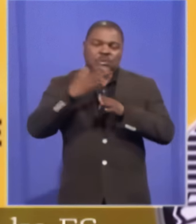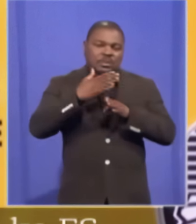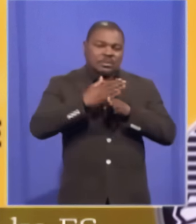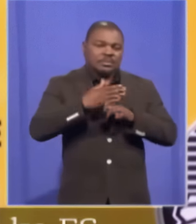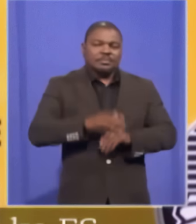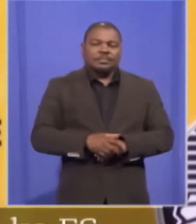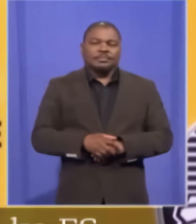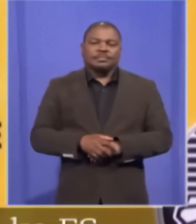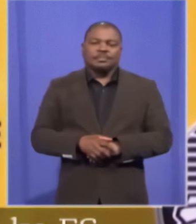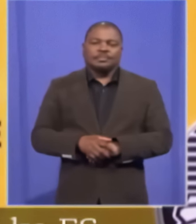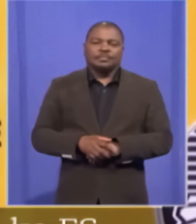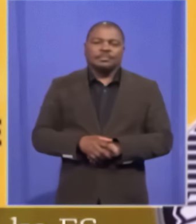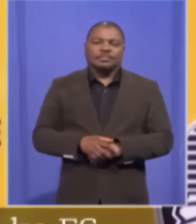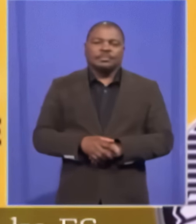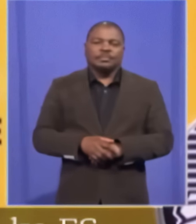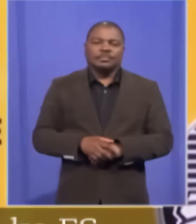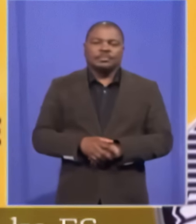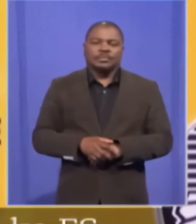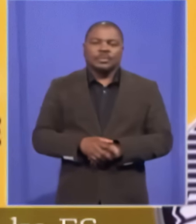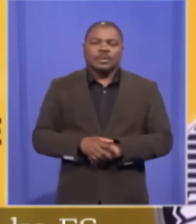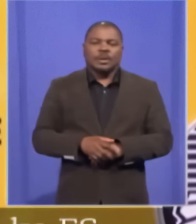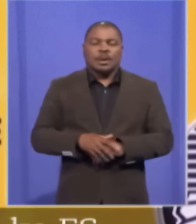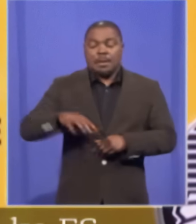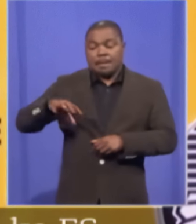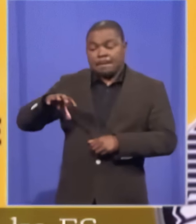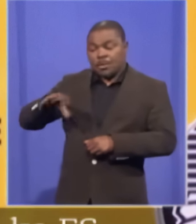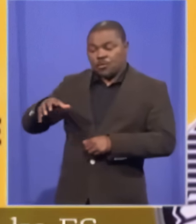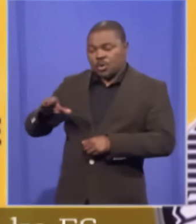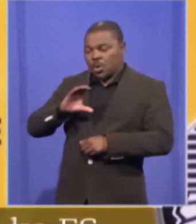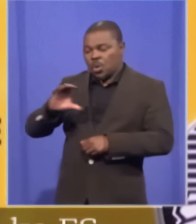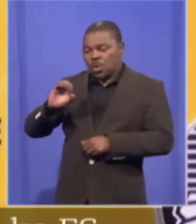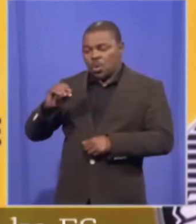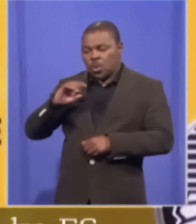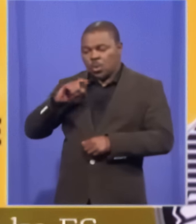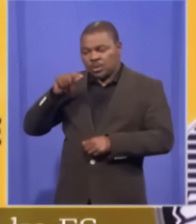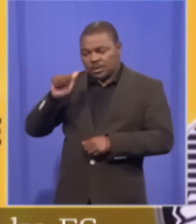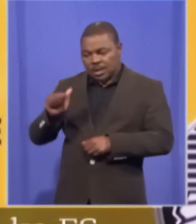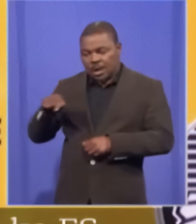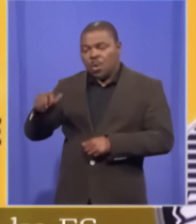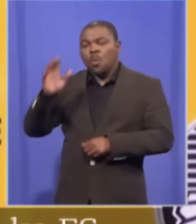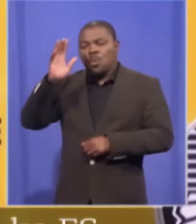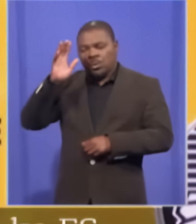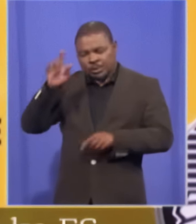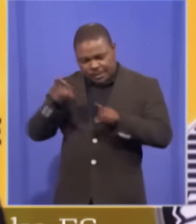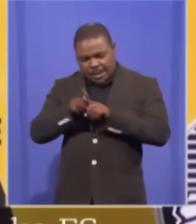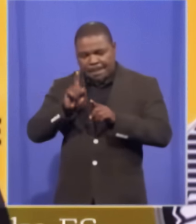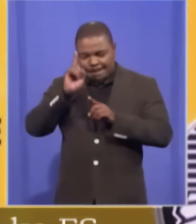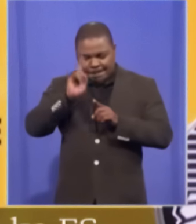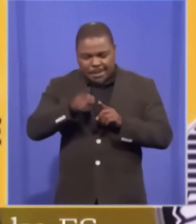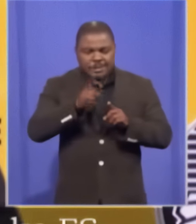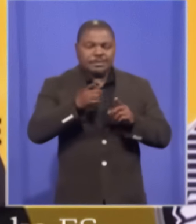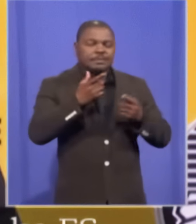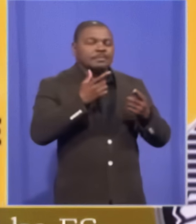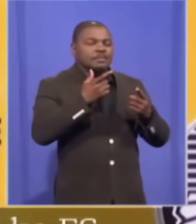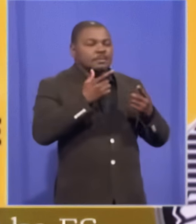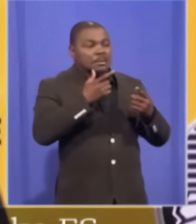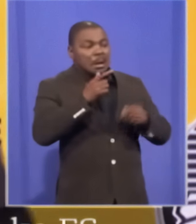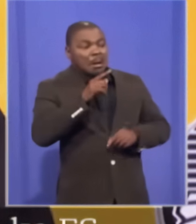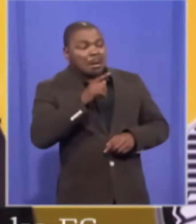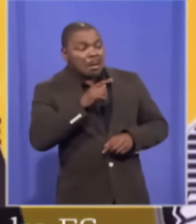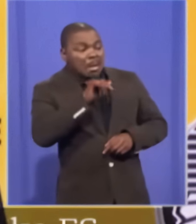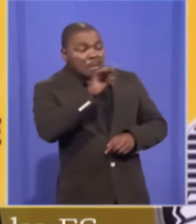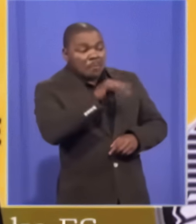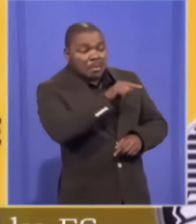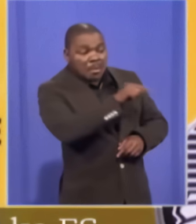these municipalities. The provincial COGTA also is expected to take action where there are allegations